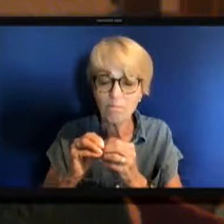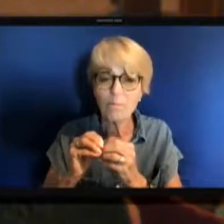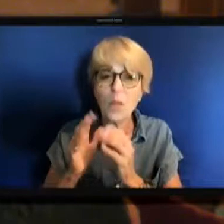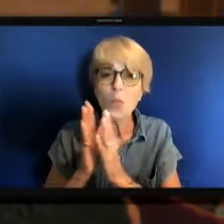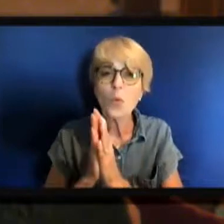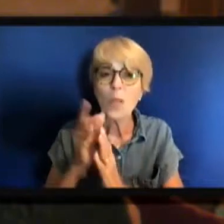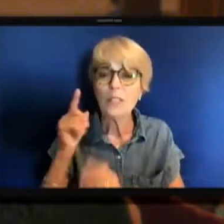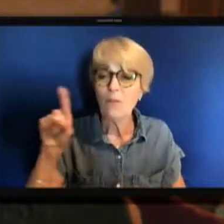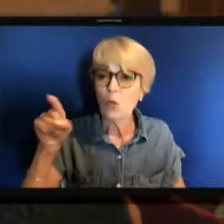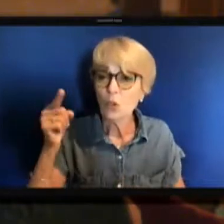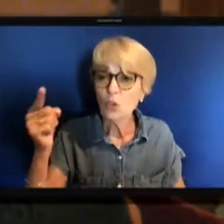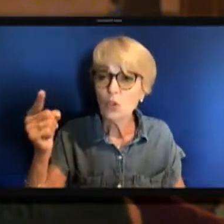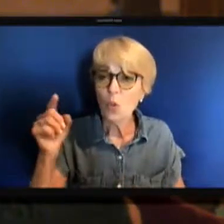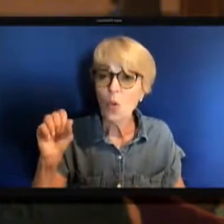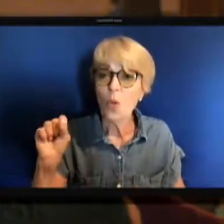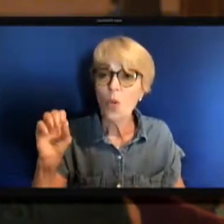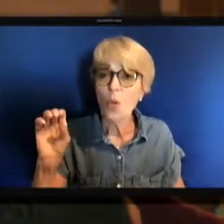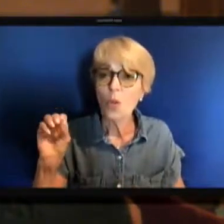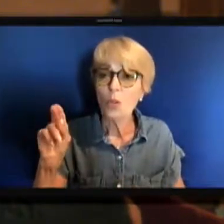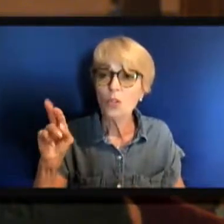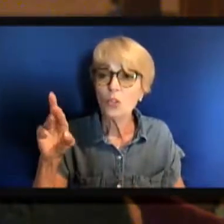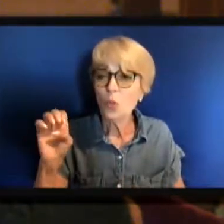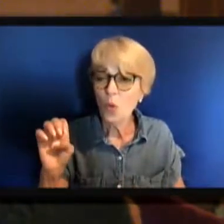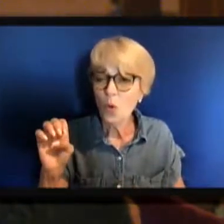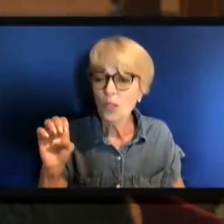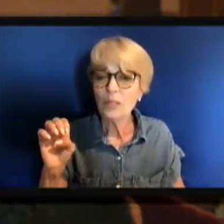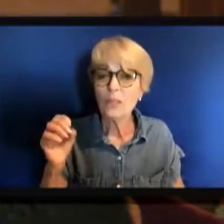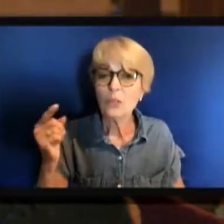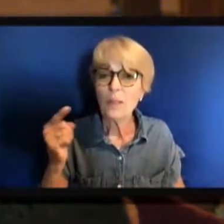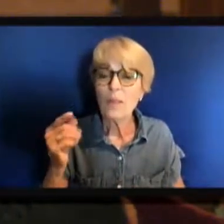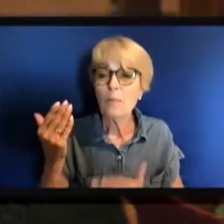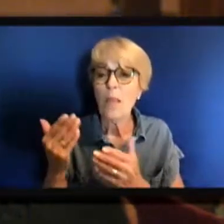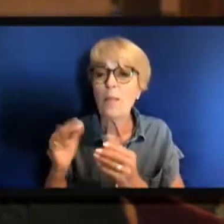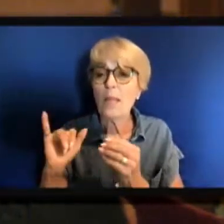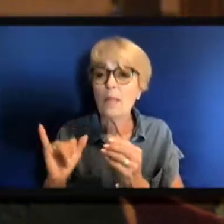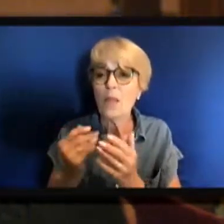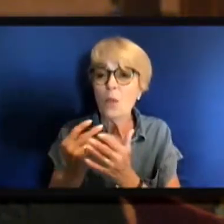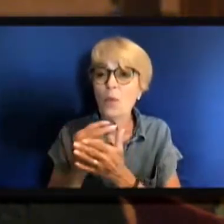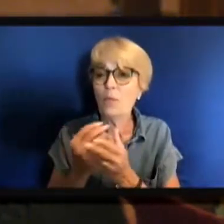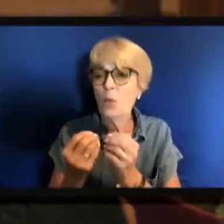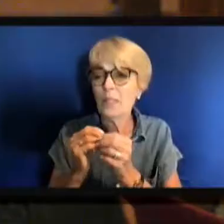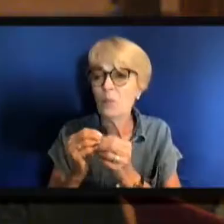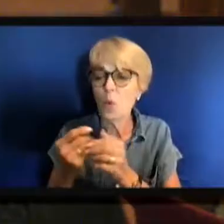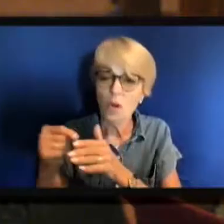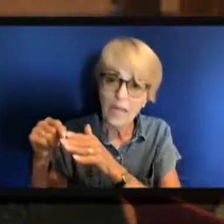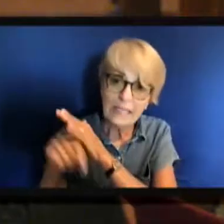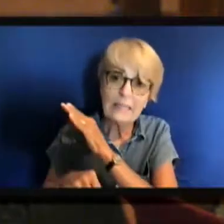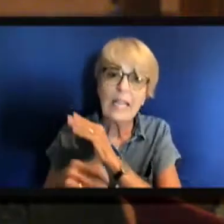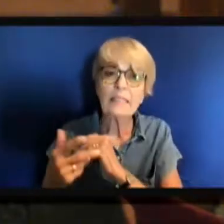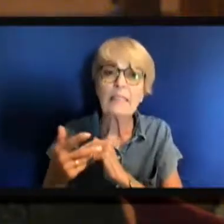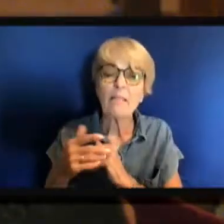something where the review might be more extensive is relatively small.